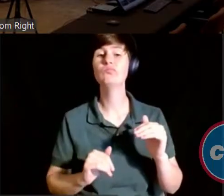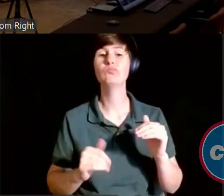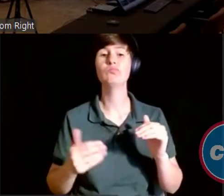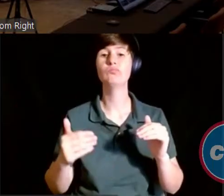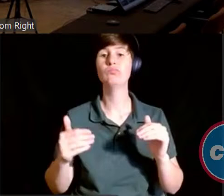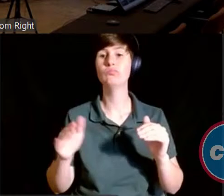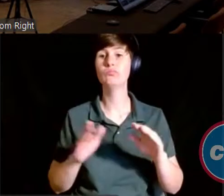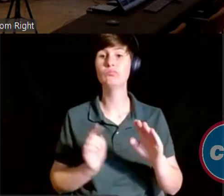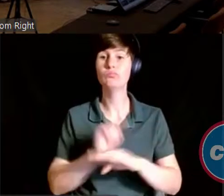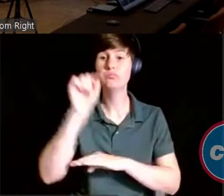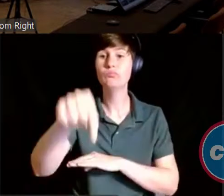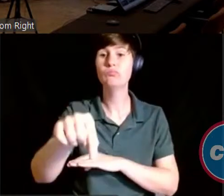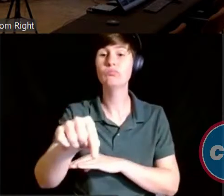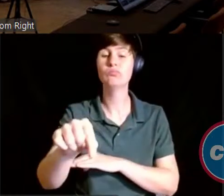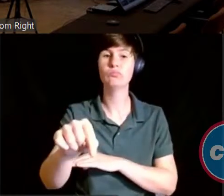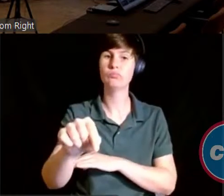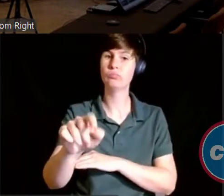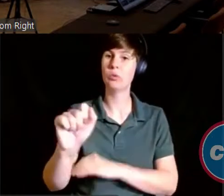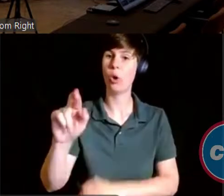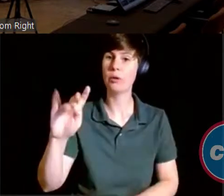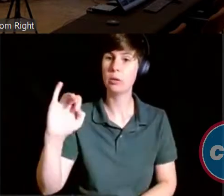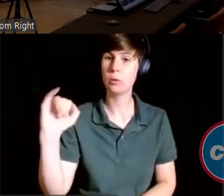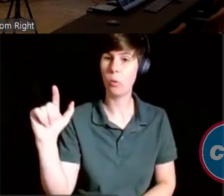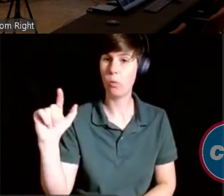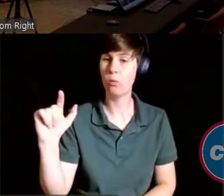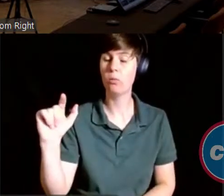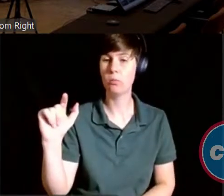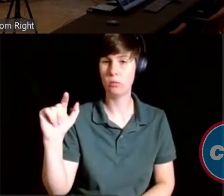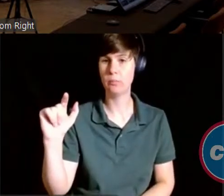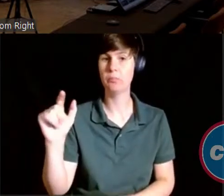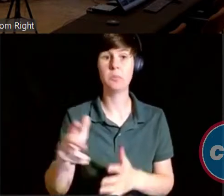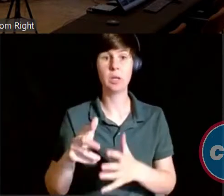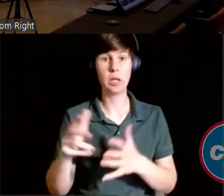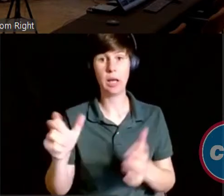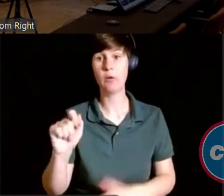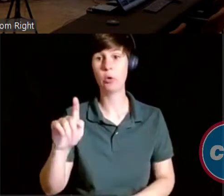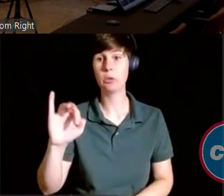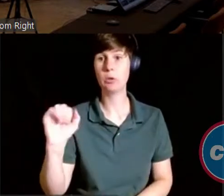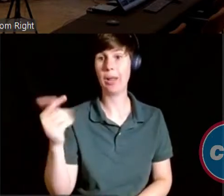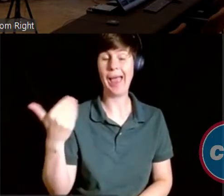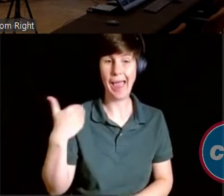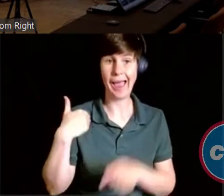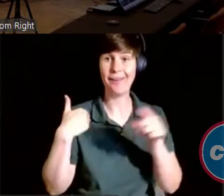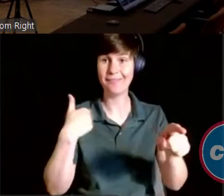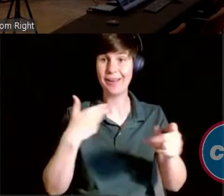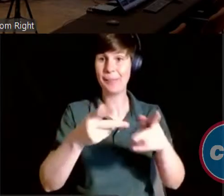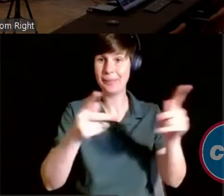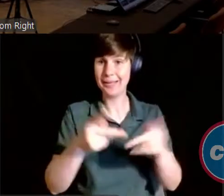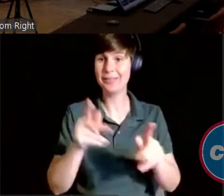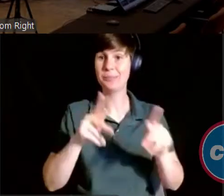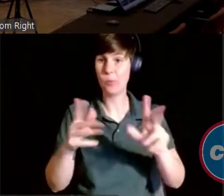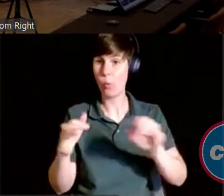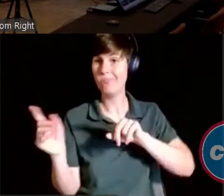major arterials, as well as the fact that a lot of arterials have the destinations on them that people want to bike to and take transit to.